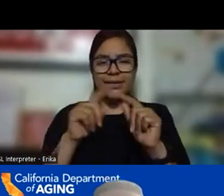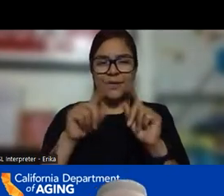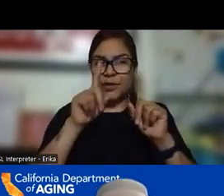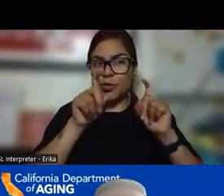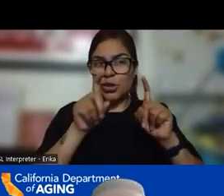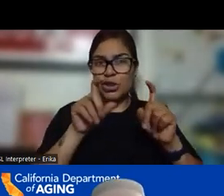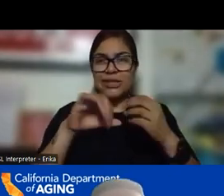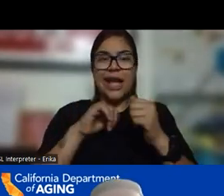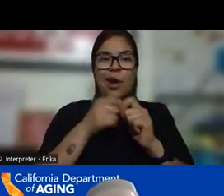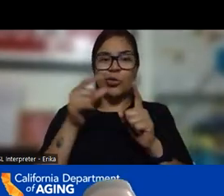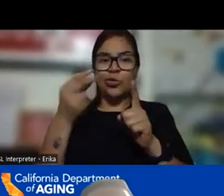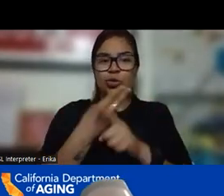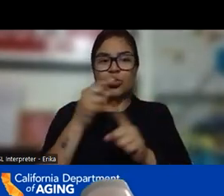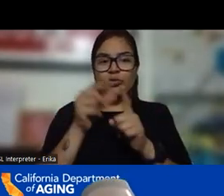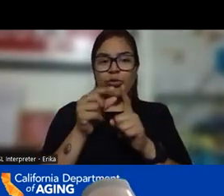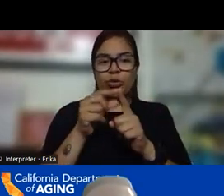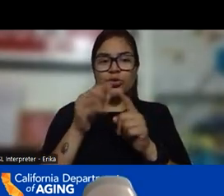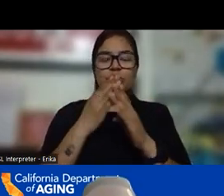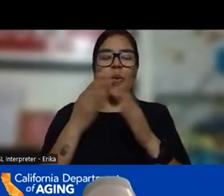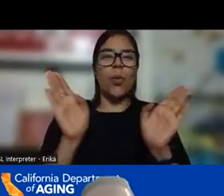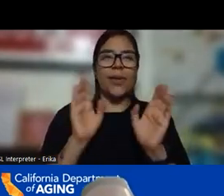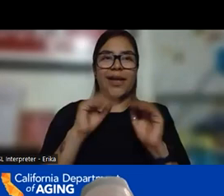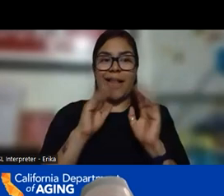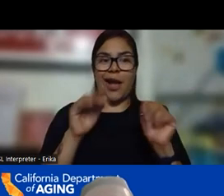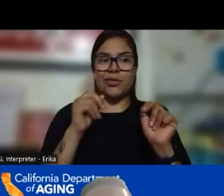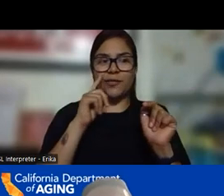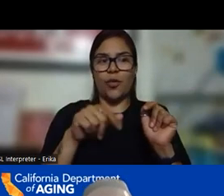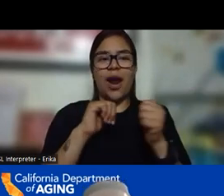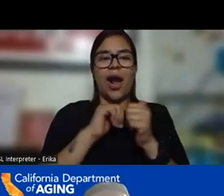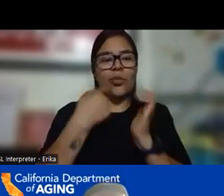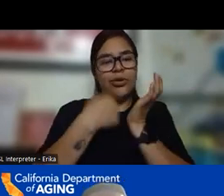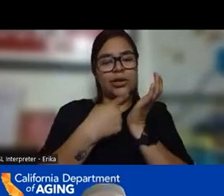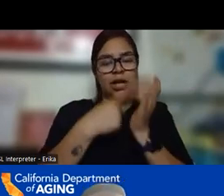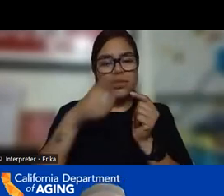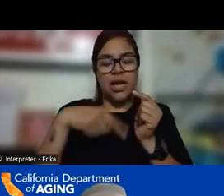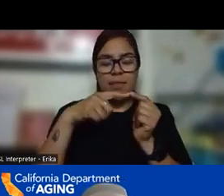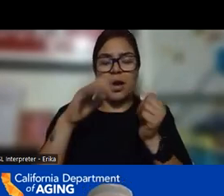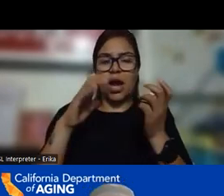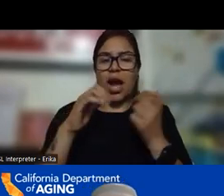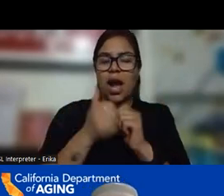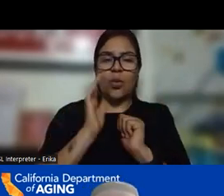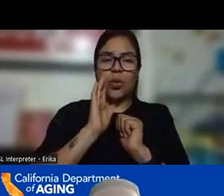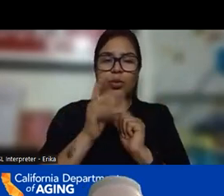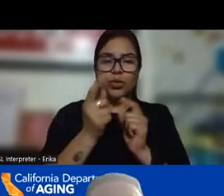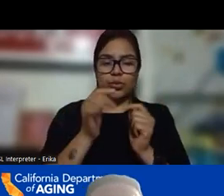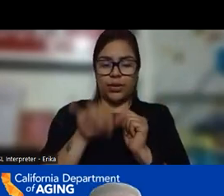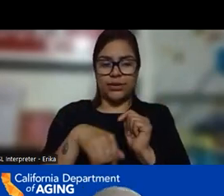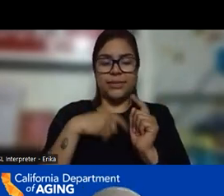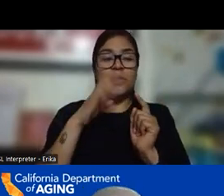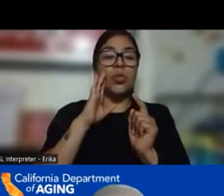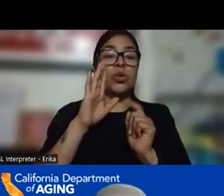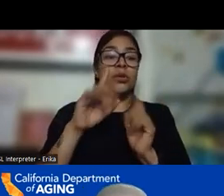questions. So we're working with our partners at Open House in San Francisco to develop this coalition and start to collect stakeholder feedback that should be starting next